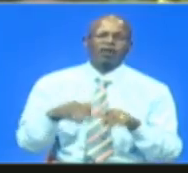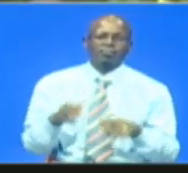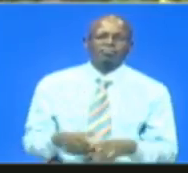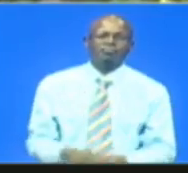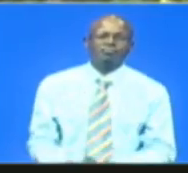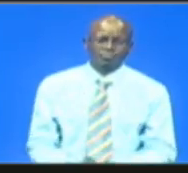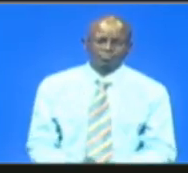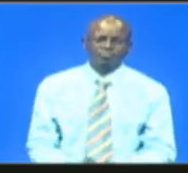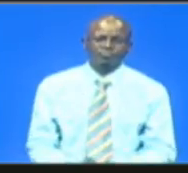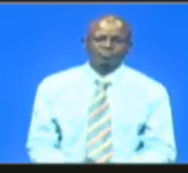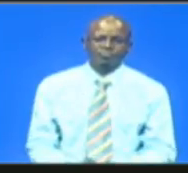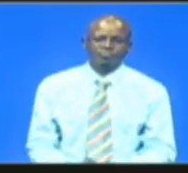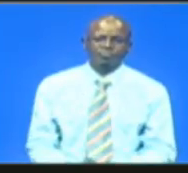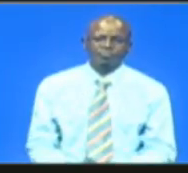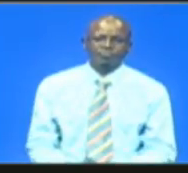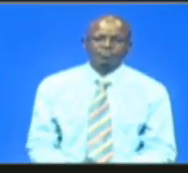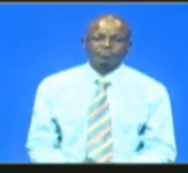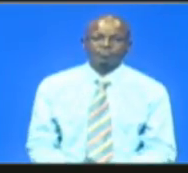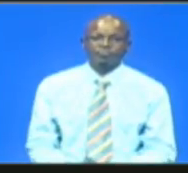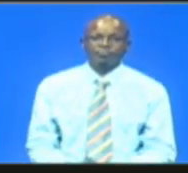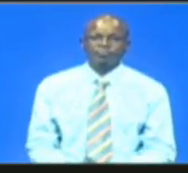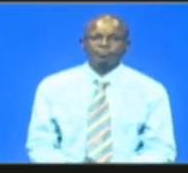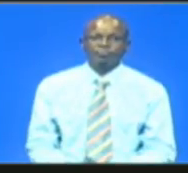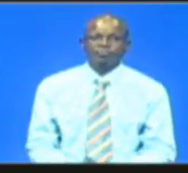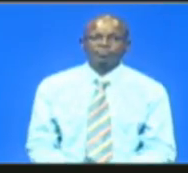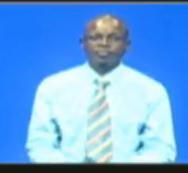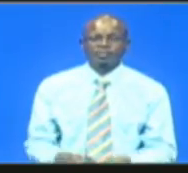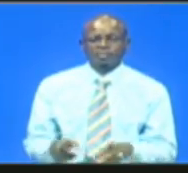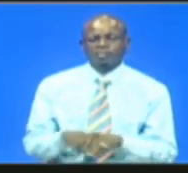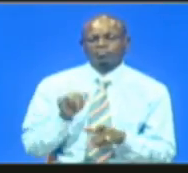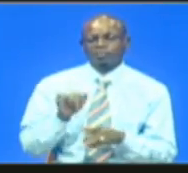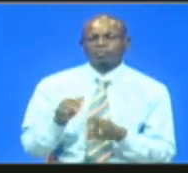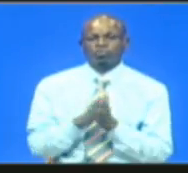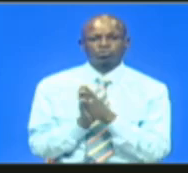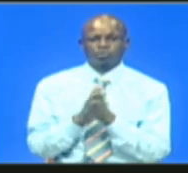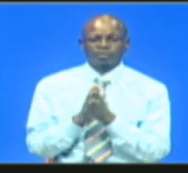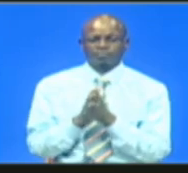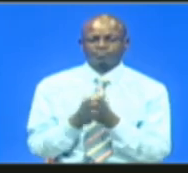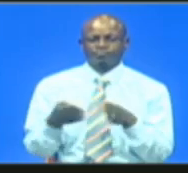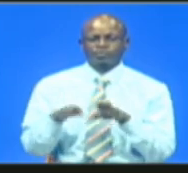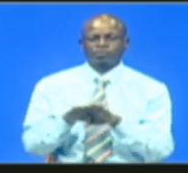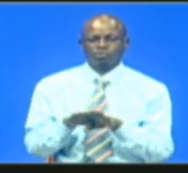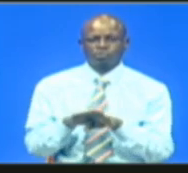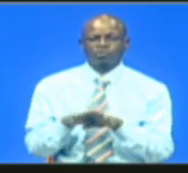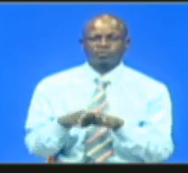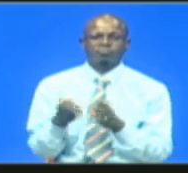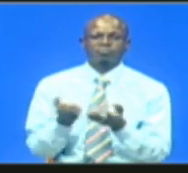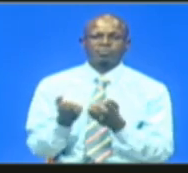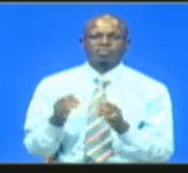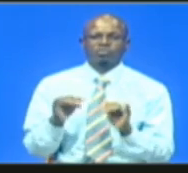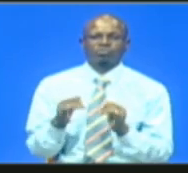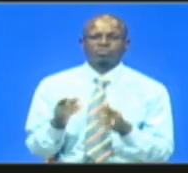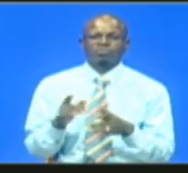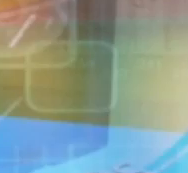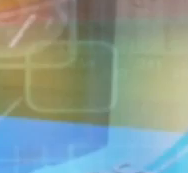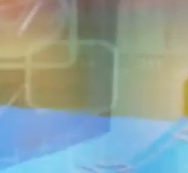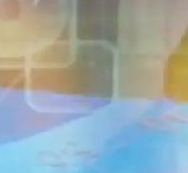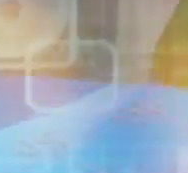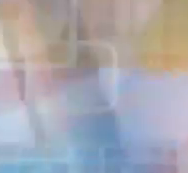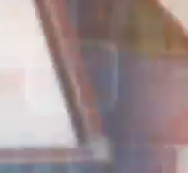Nakuru. And that story by Bridges Ngana wraps up the Business Bulletin tonight. Up next is the financial report.